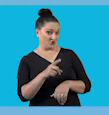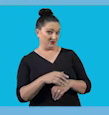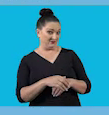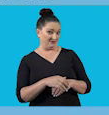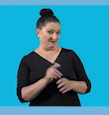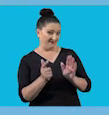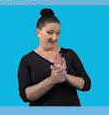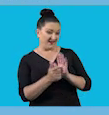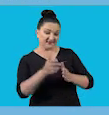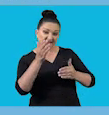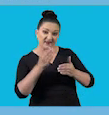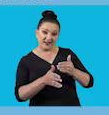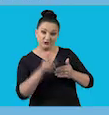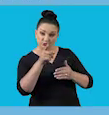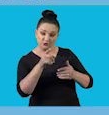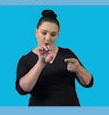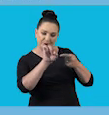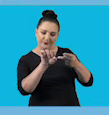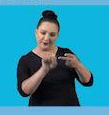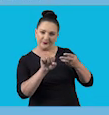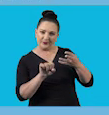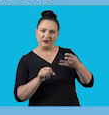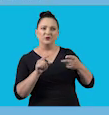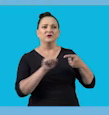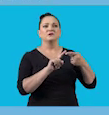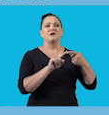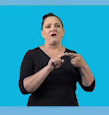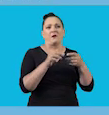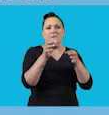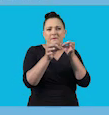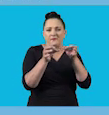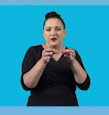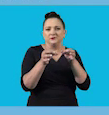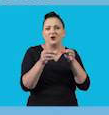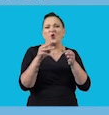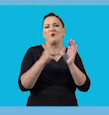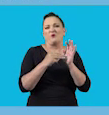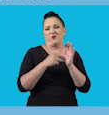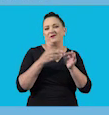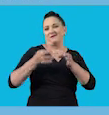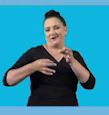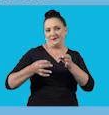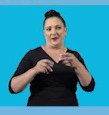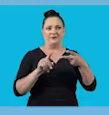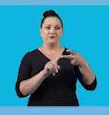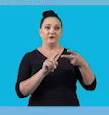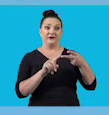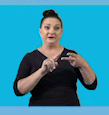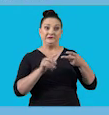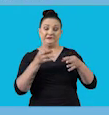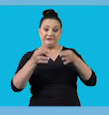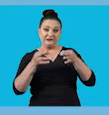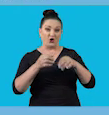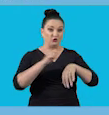that by the end of this lesson, you should be able to explain the particle model of matter. You should also be able to describe